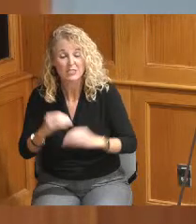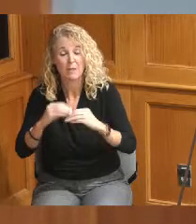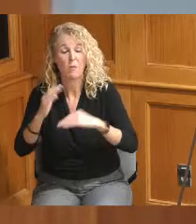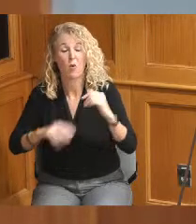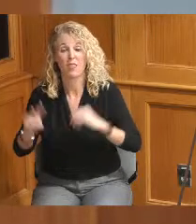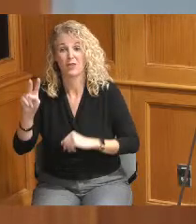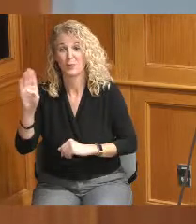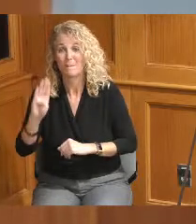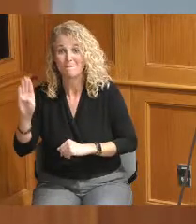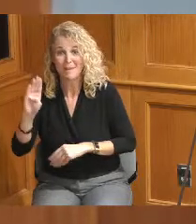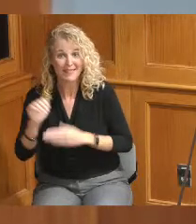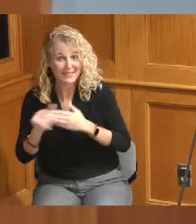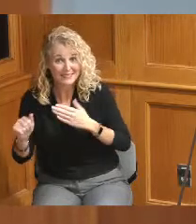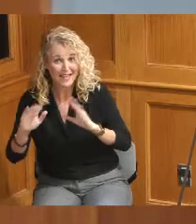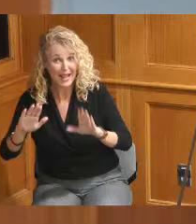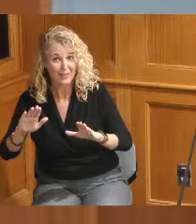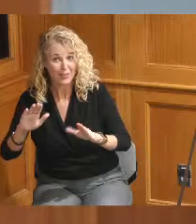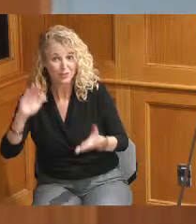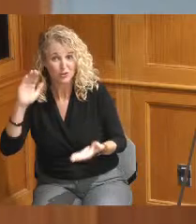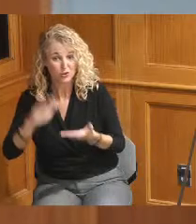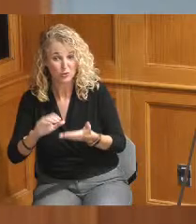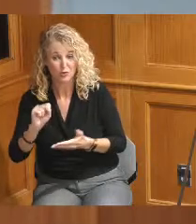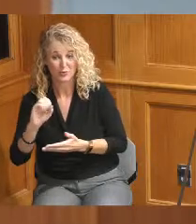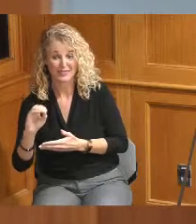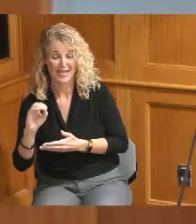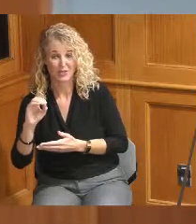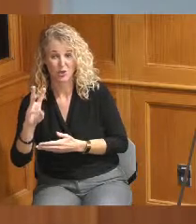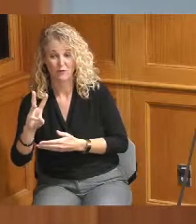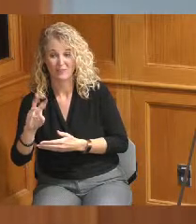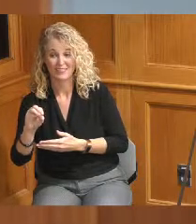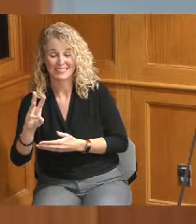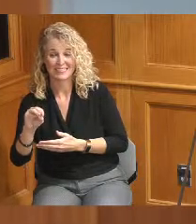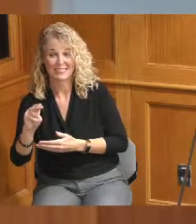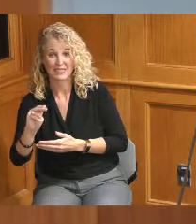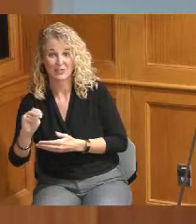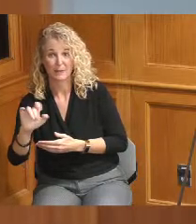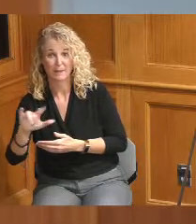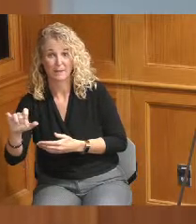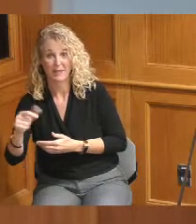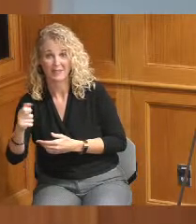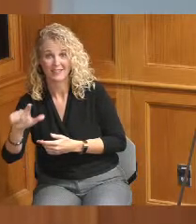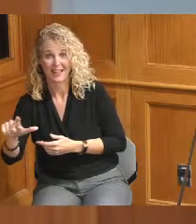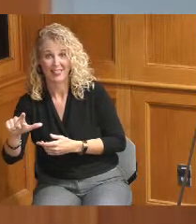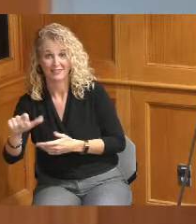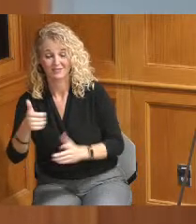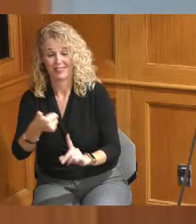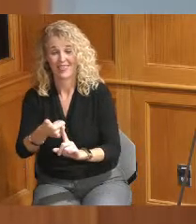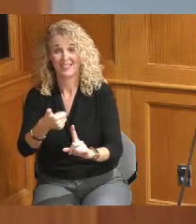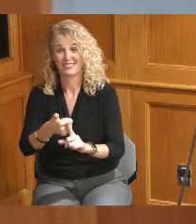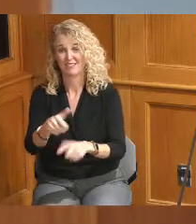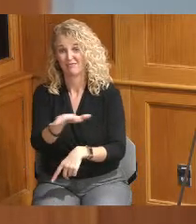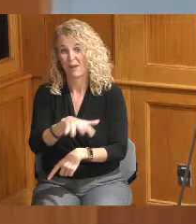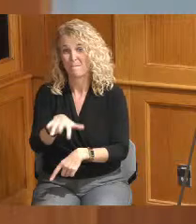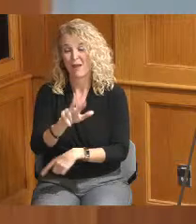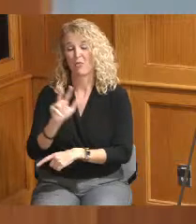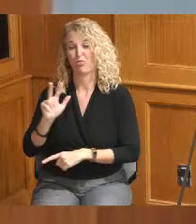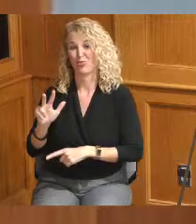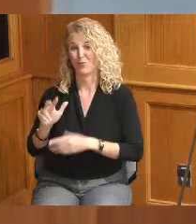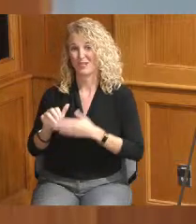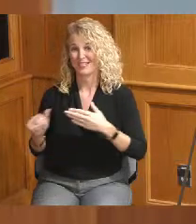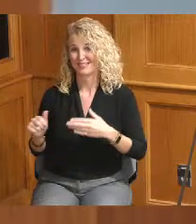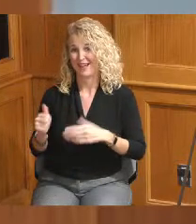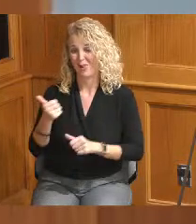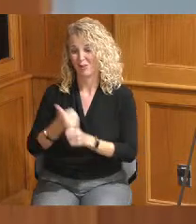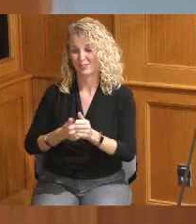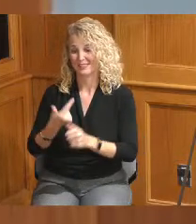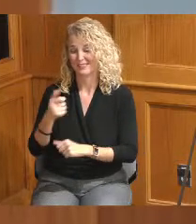billion to reduce CSOs by 600 million gallons. That comes to about $3 a